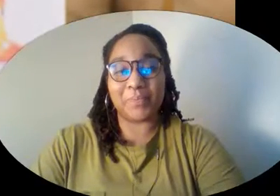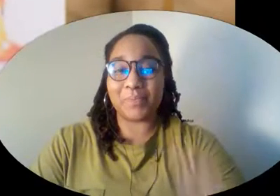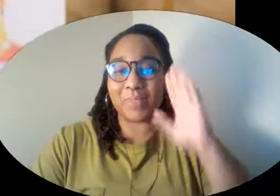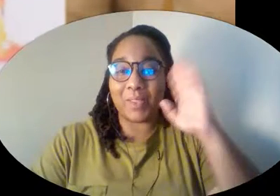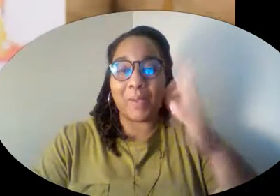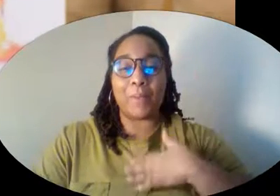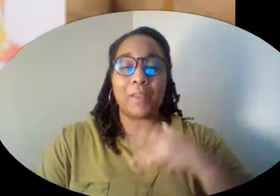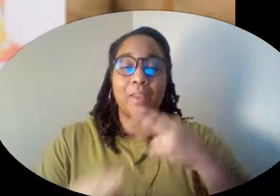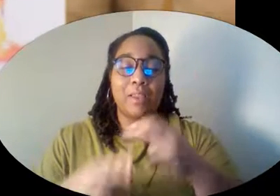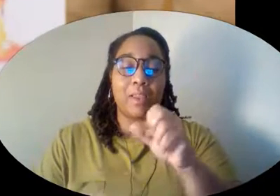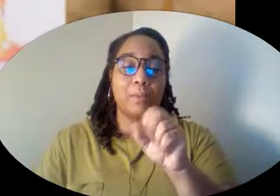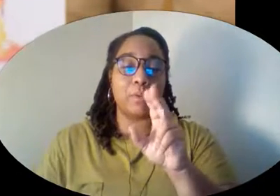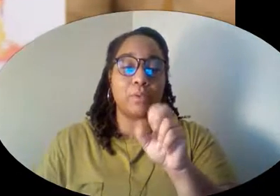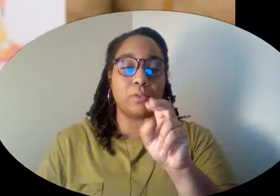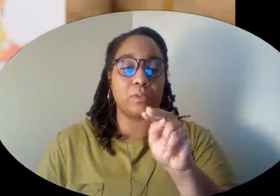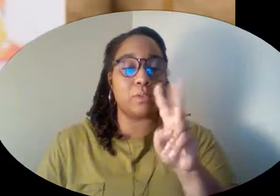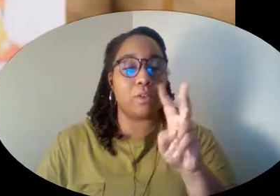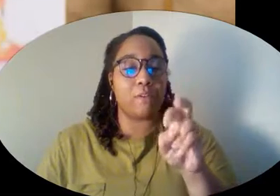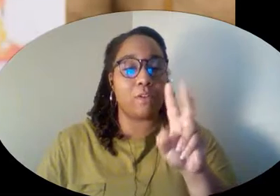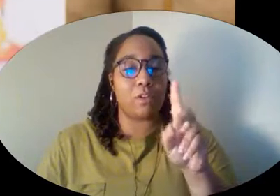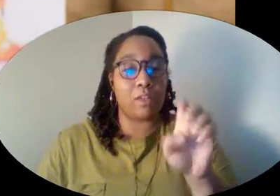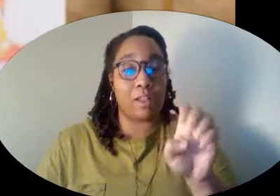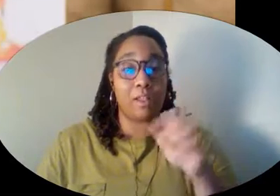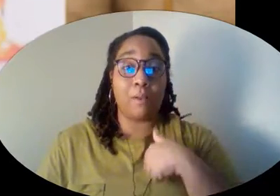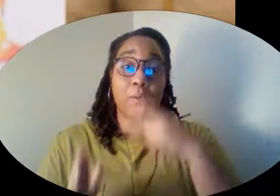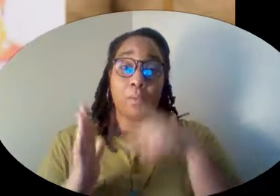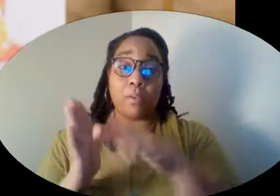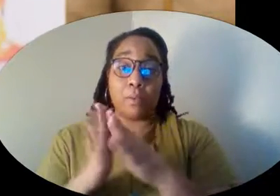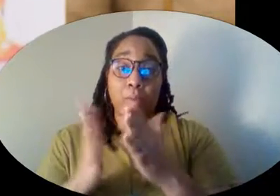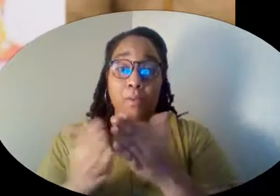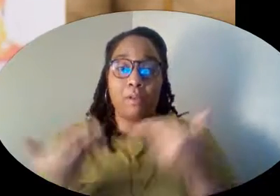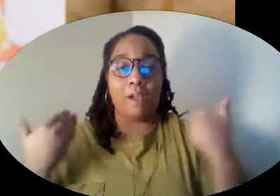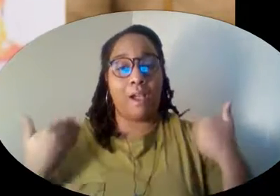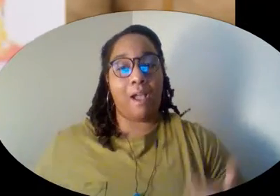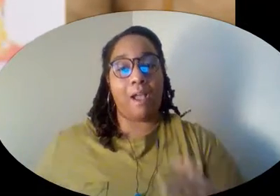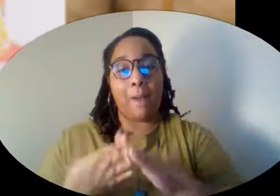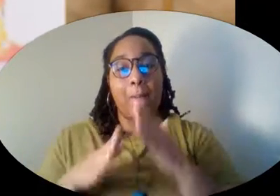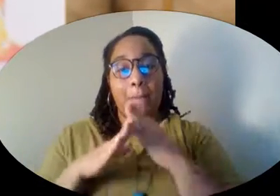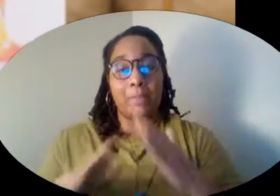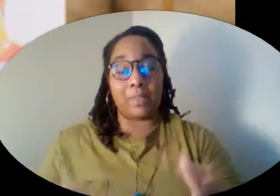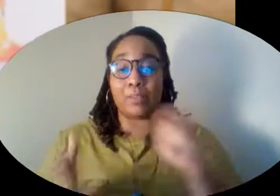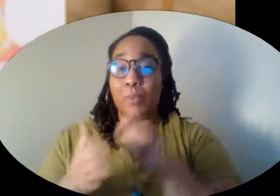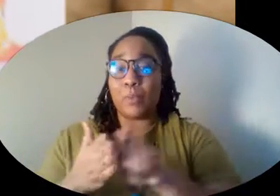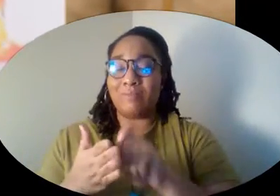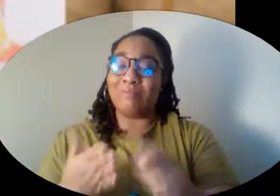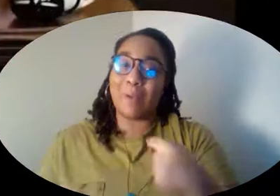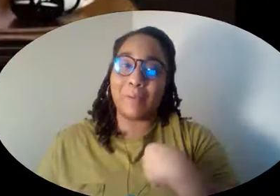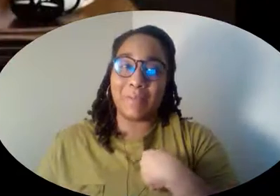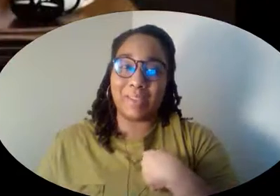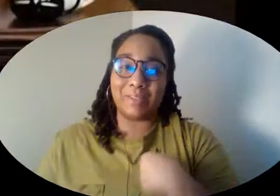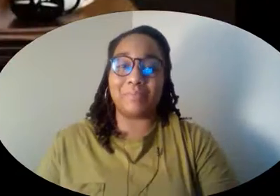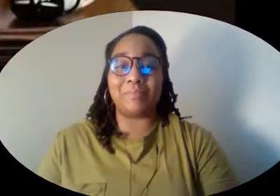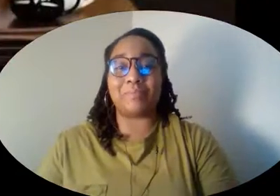I'm Susan Verde, and today I'm going to read the book I Am Peace, written by me and illustrated by Peter H. Reynolds.